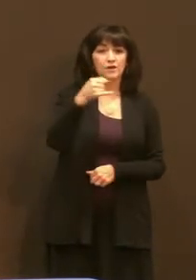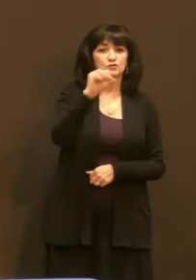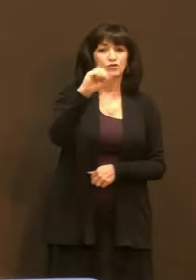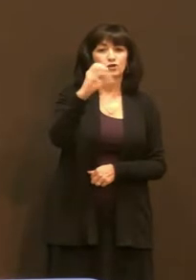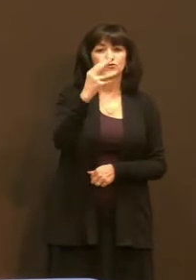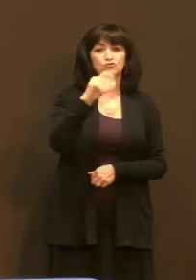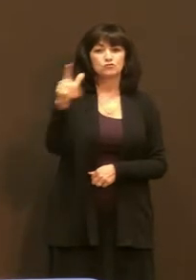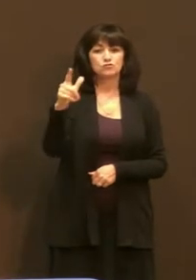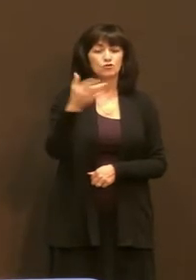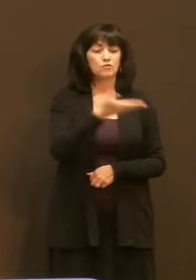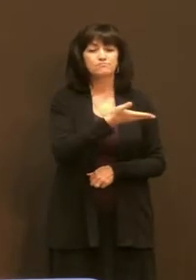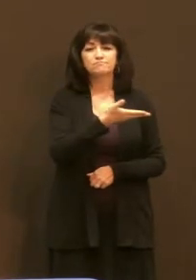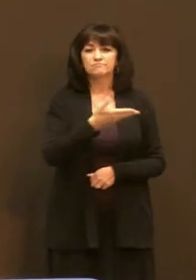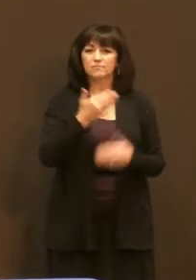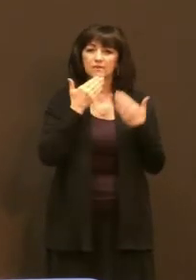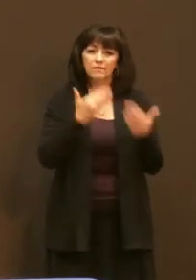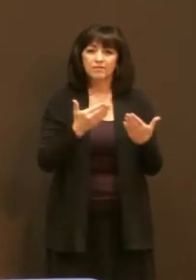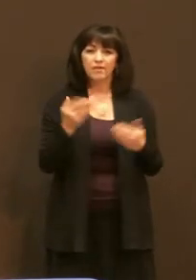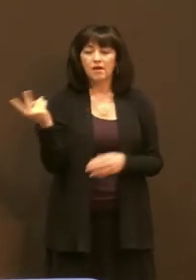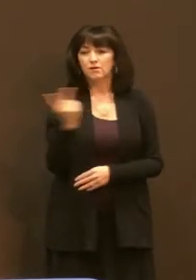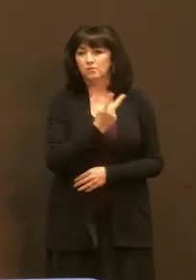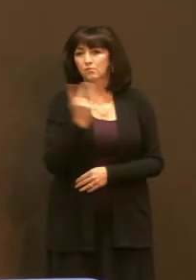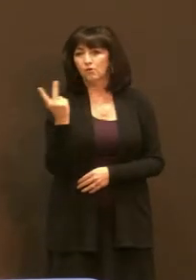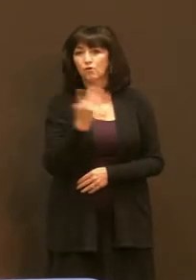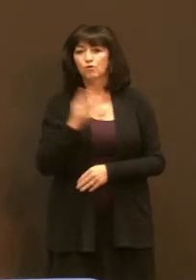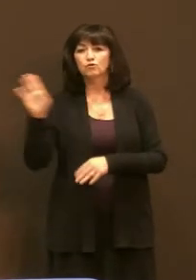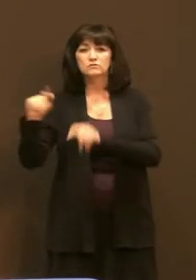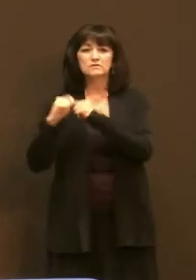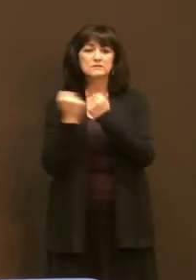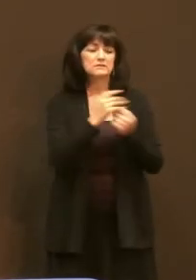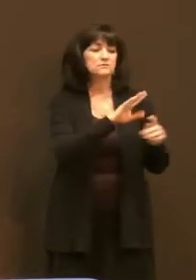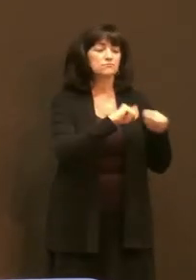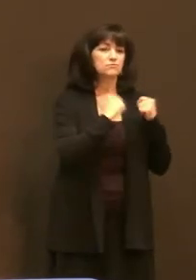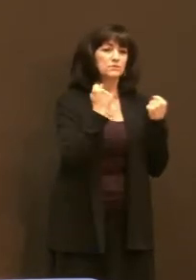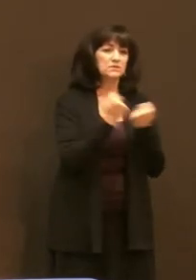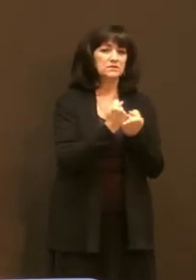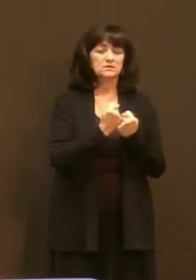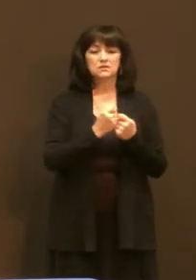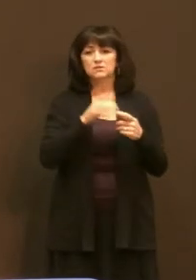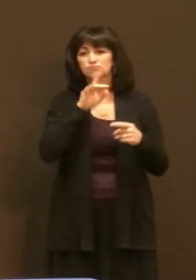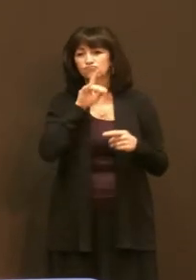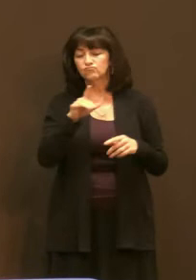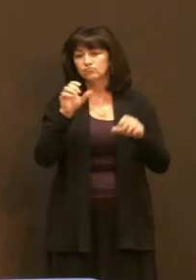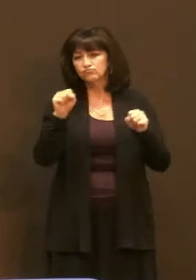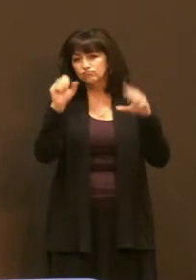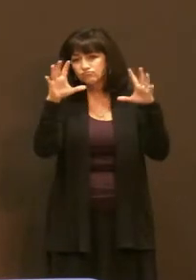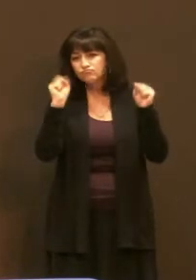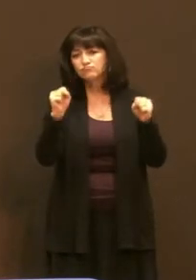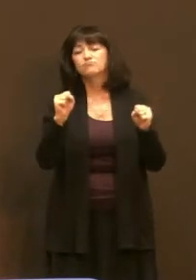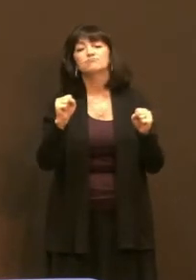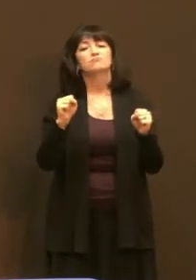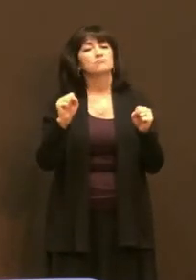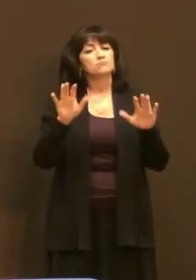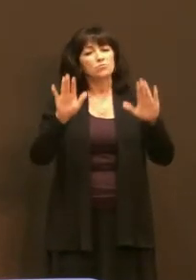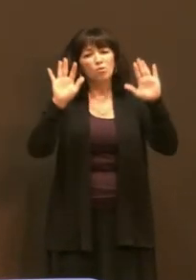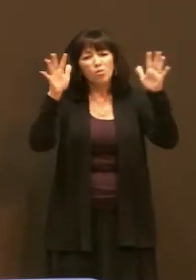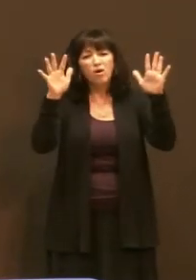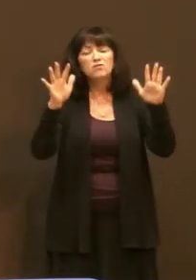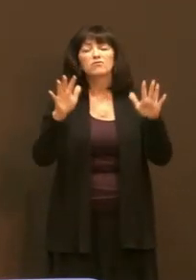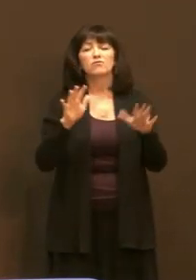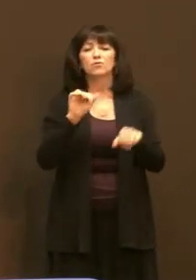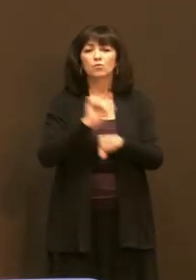of them and their teams for the tremendous work, and take this opportunity again to thank all the